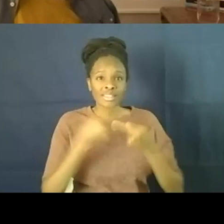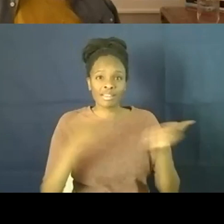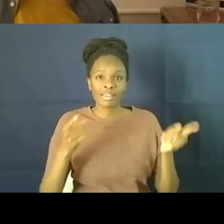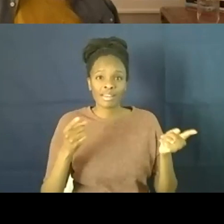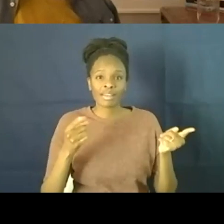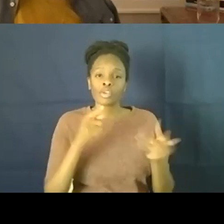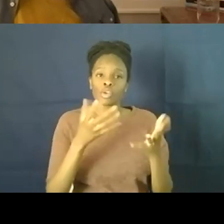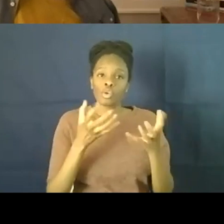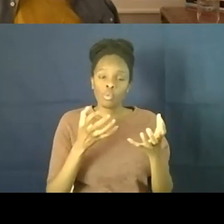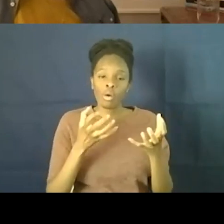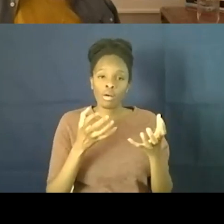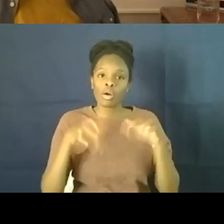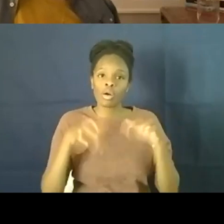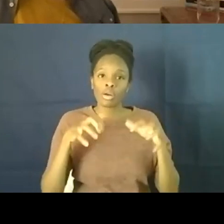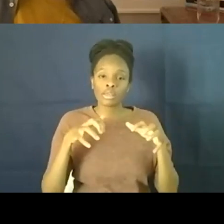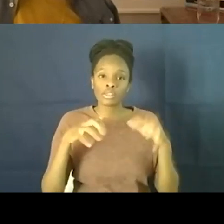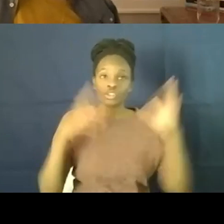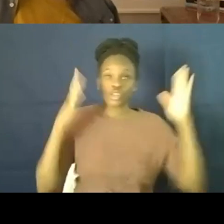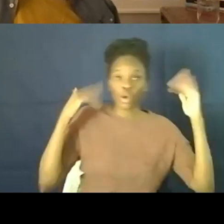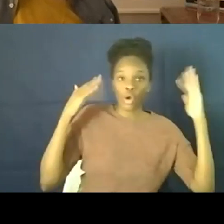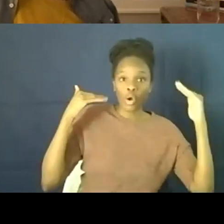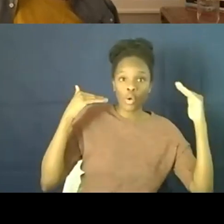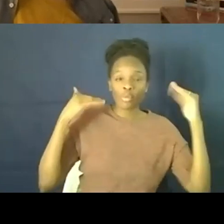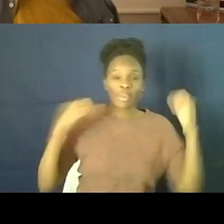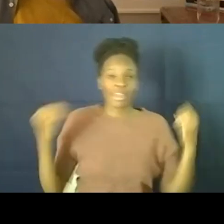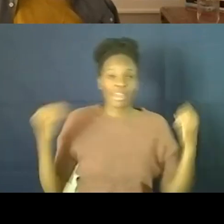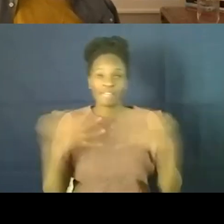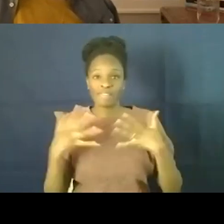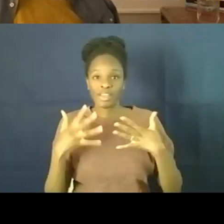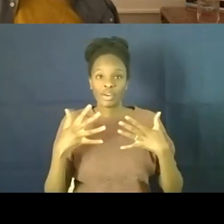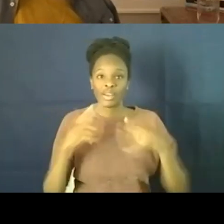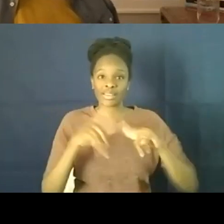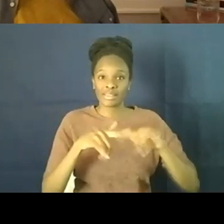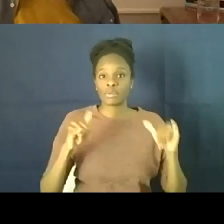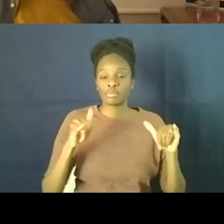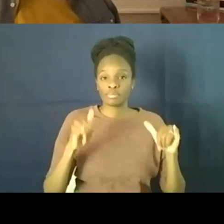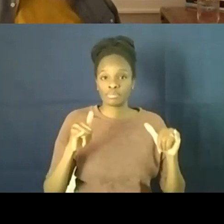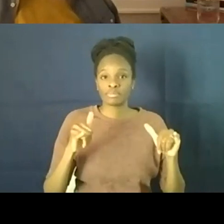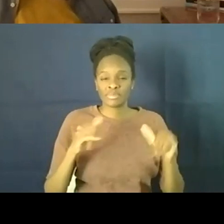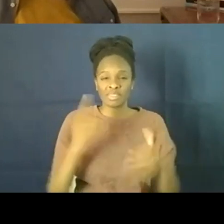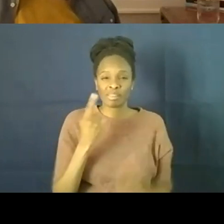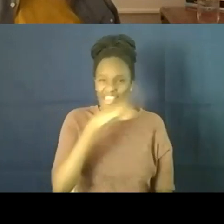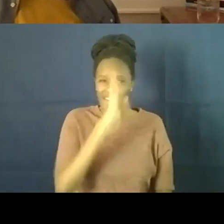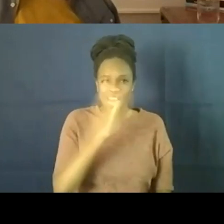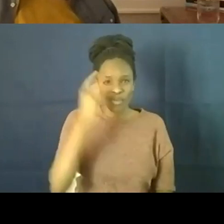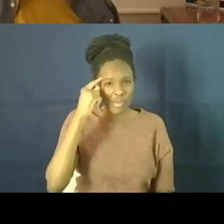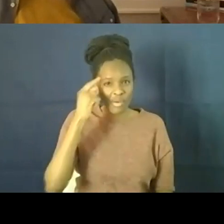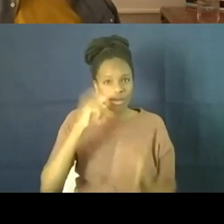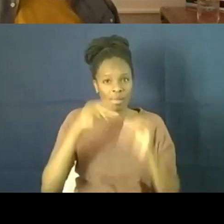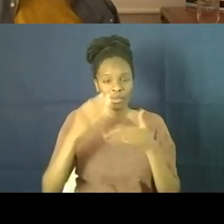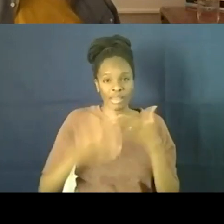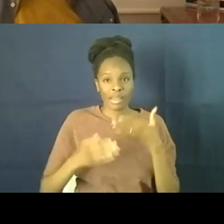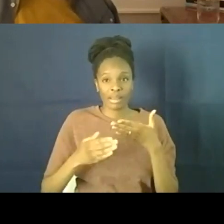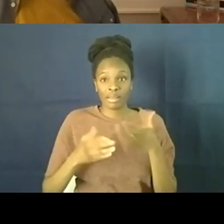a binary of two choices, but then you give them something that they never thought of in the end. And the only way to reach that for me is for us